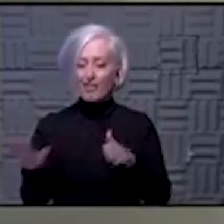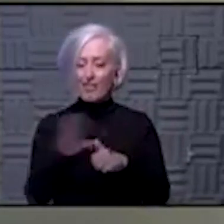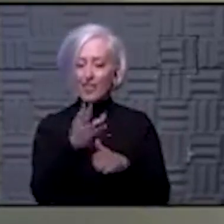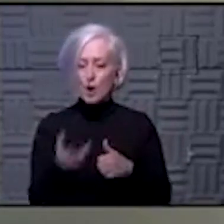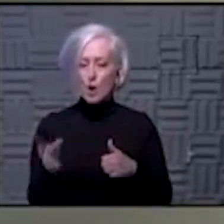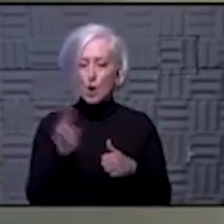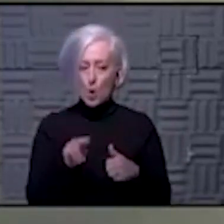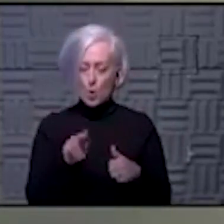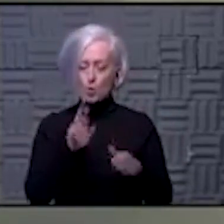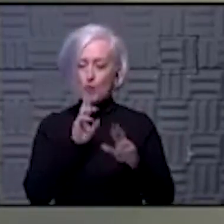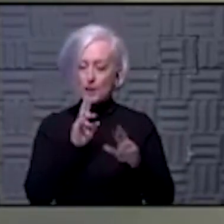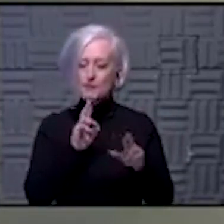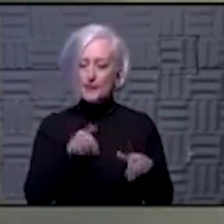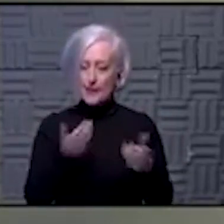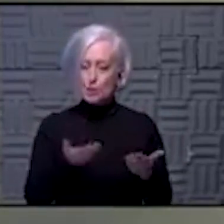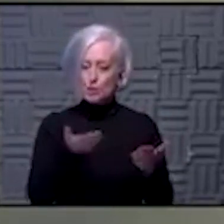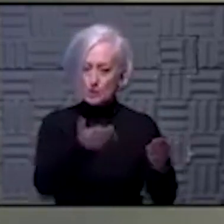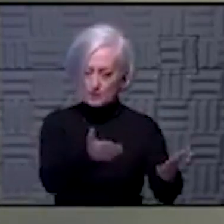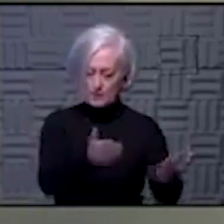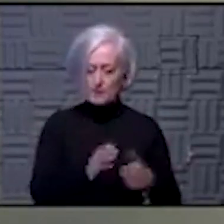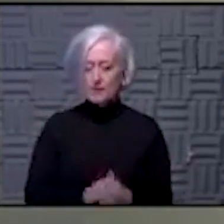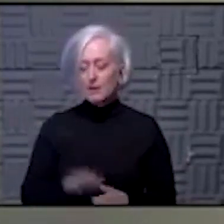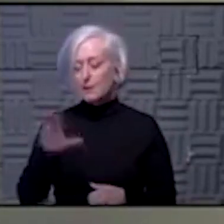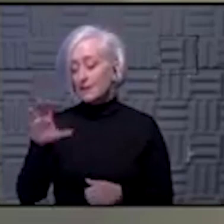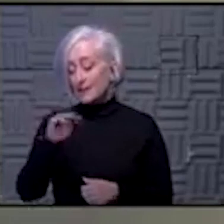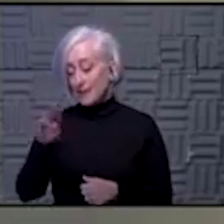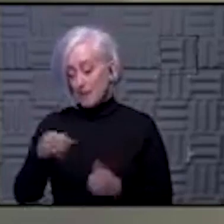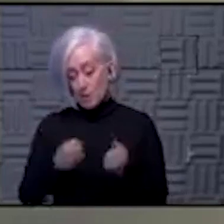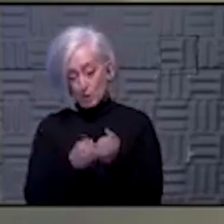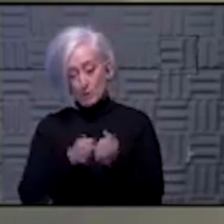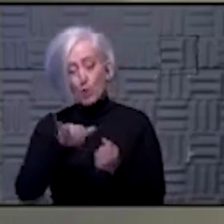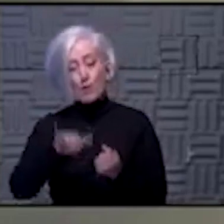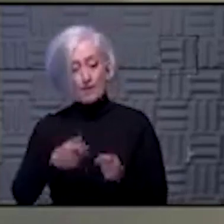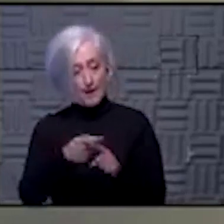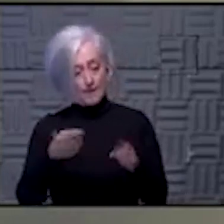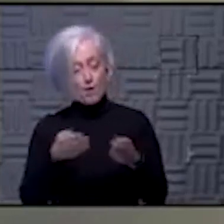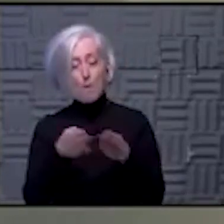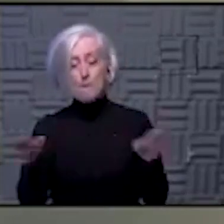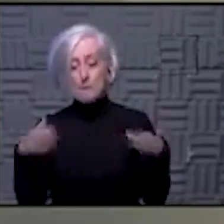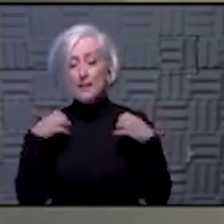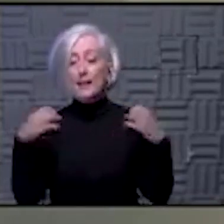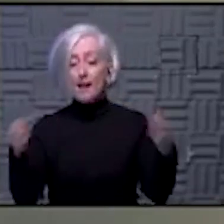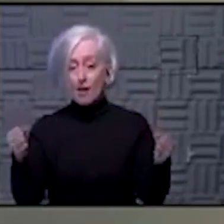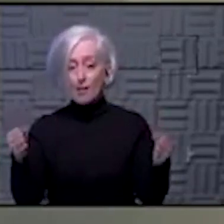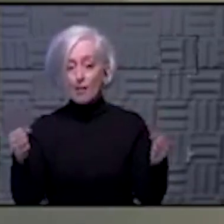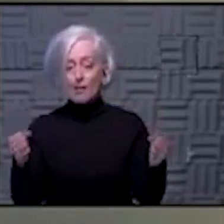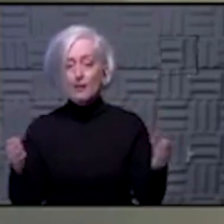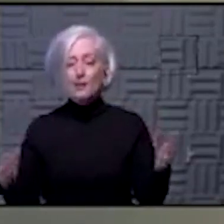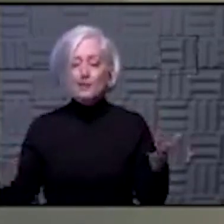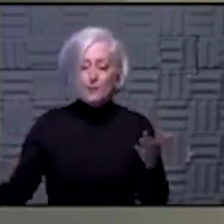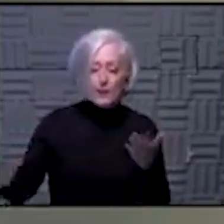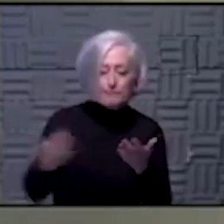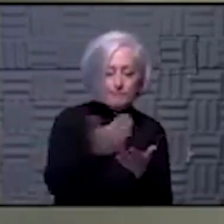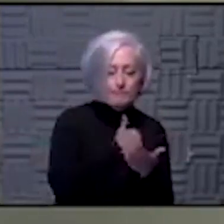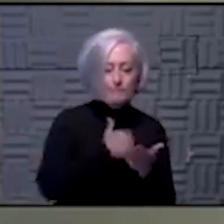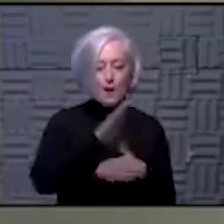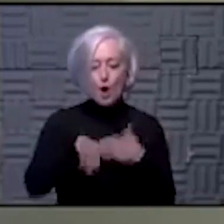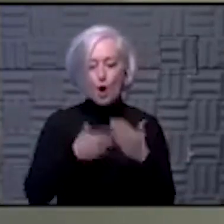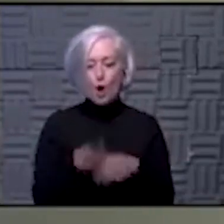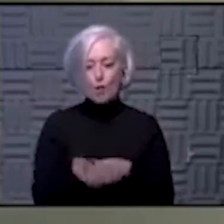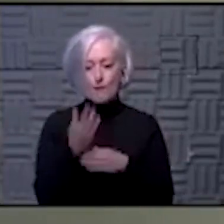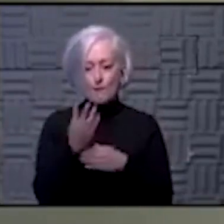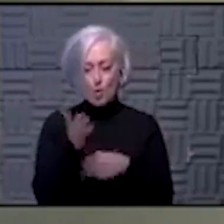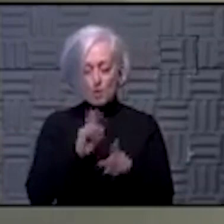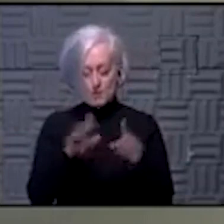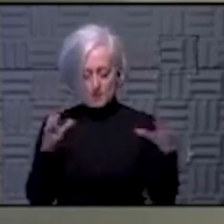again came out in support of those recommendations from public health. We pulled together the core four to discuss what measures